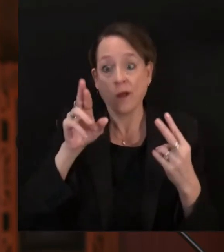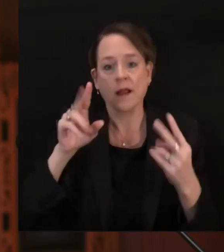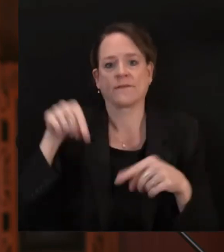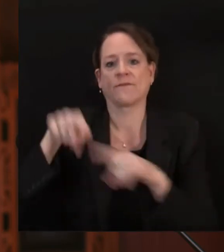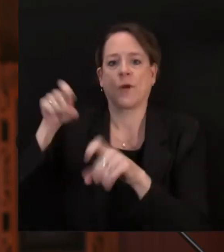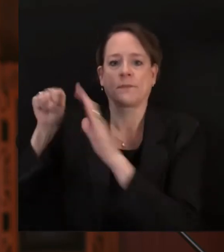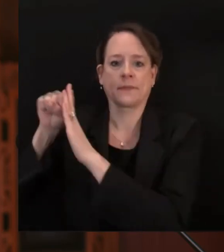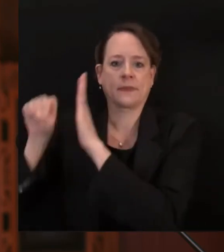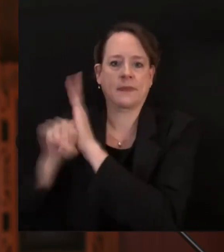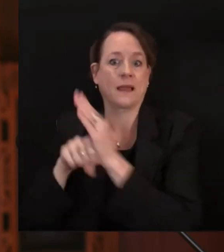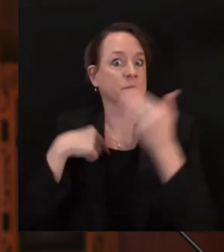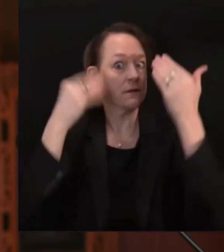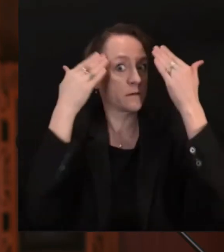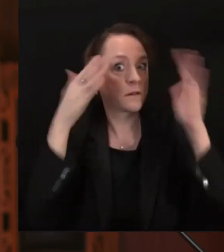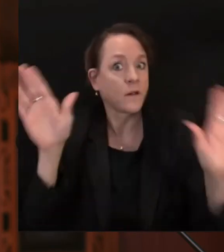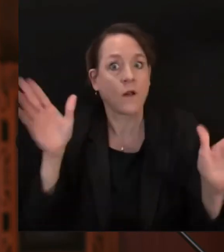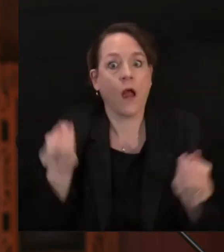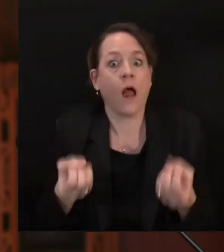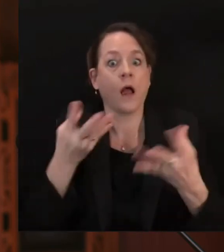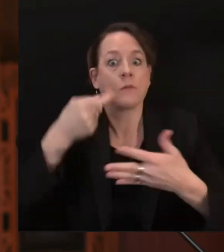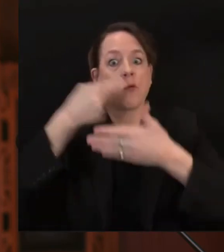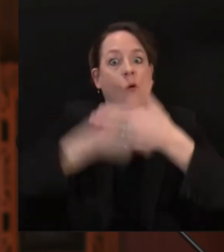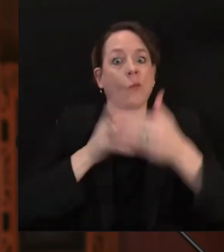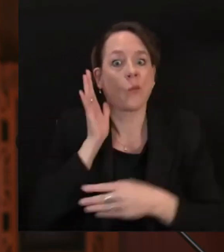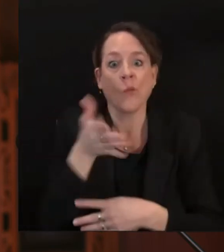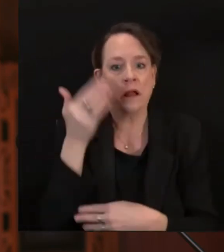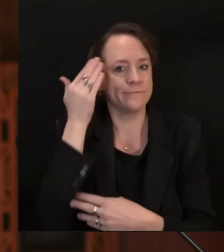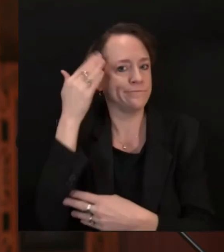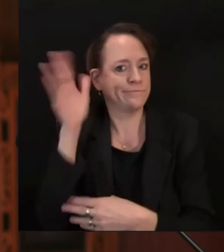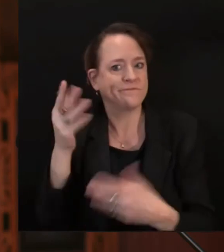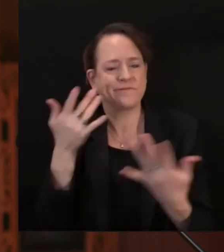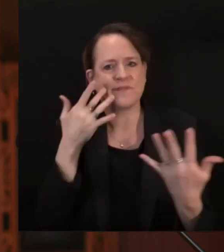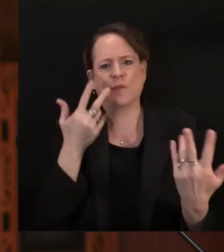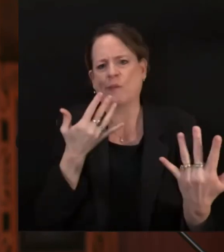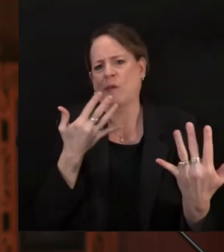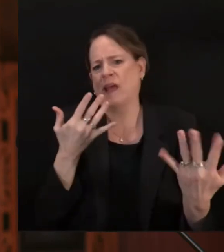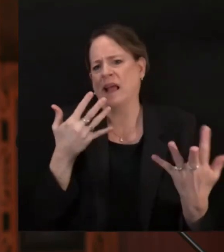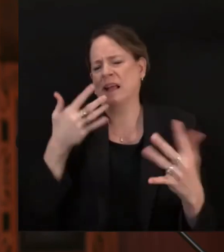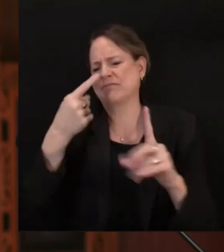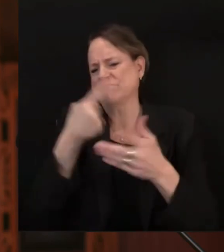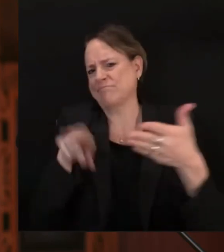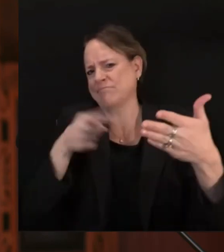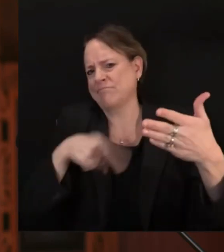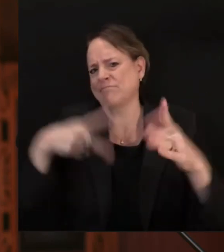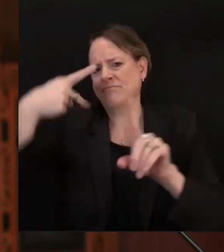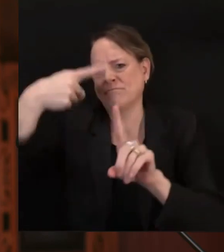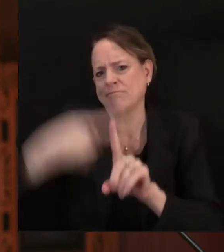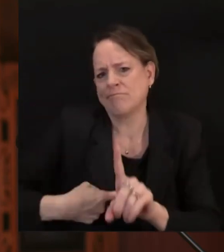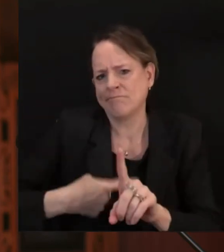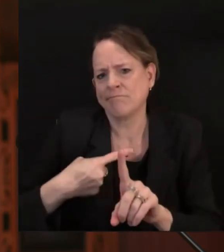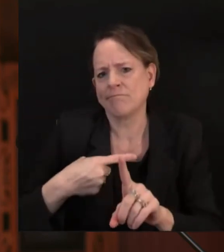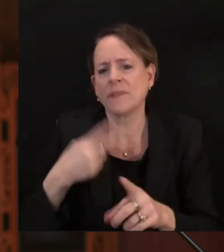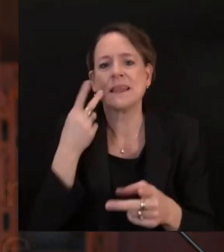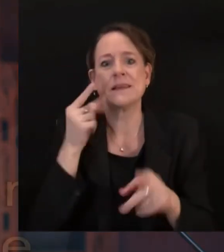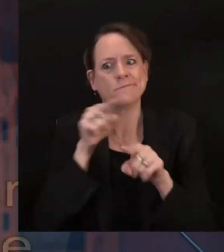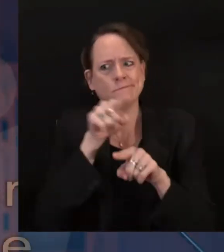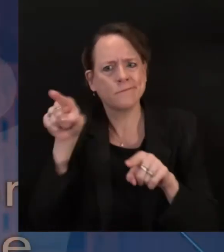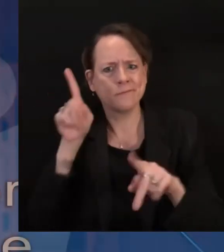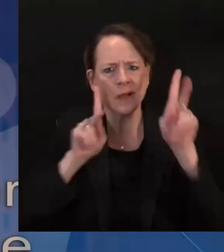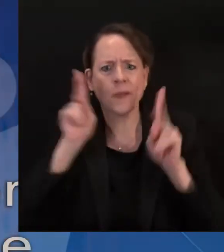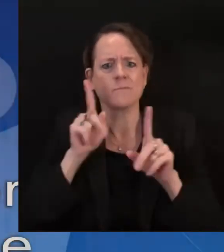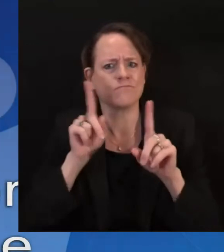provide better information once we see how many folks here in Wisconsin take advantage of this opportunity. Thank